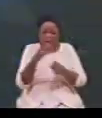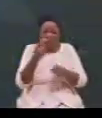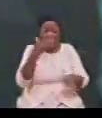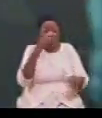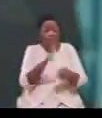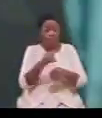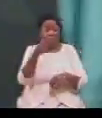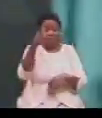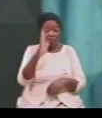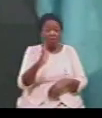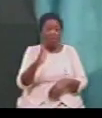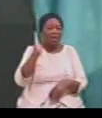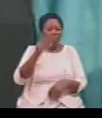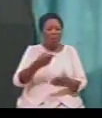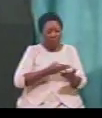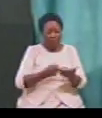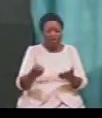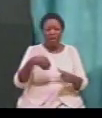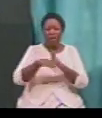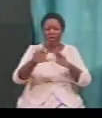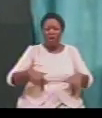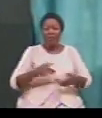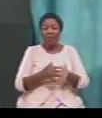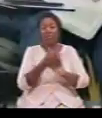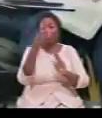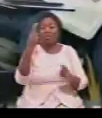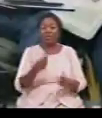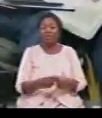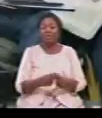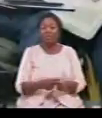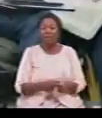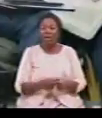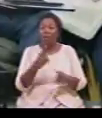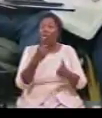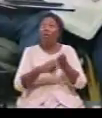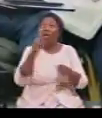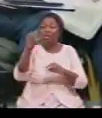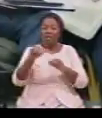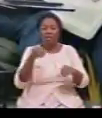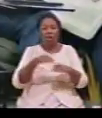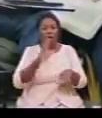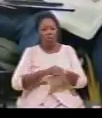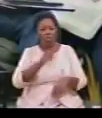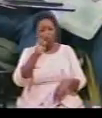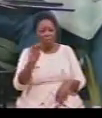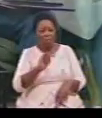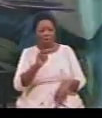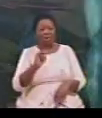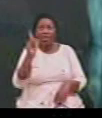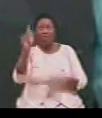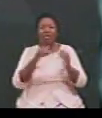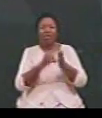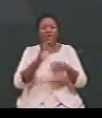promise of God will fail in your life. What he did on Monday, he did on Tuesday, and